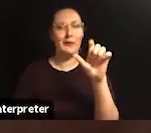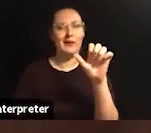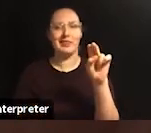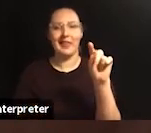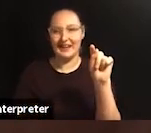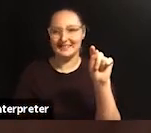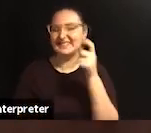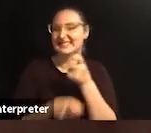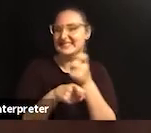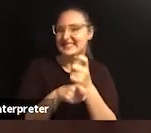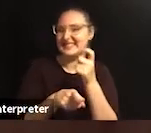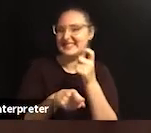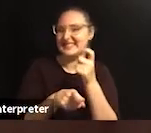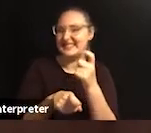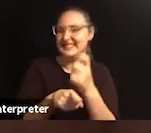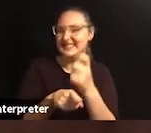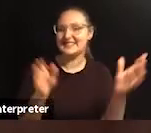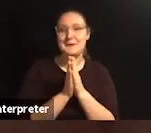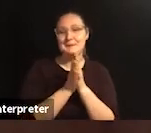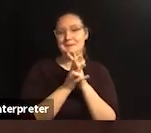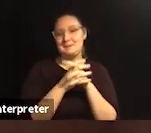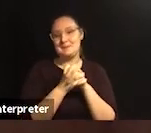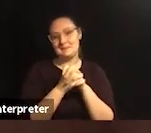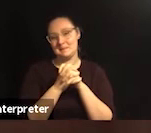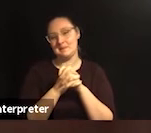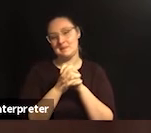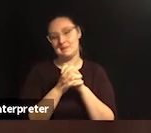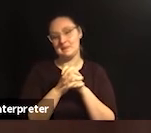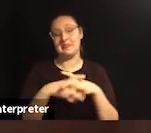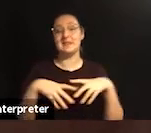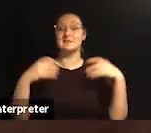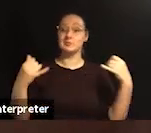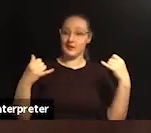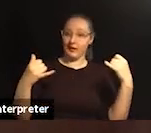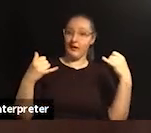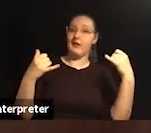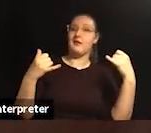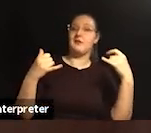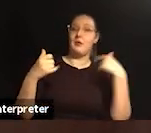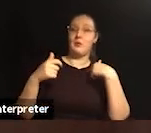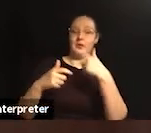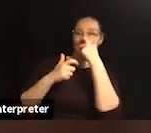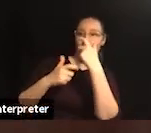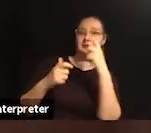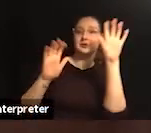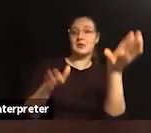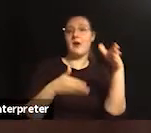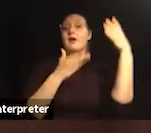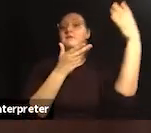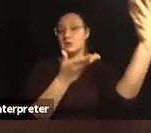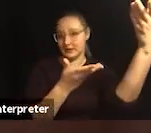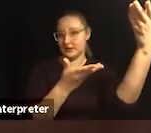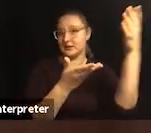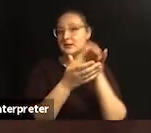track. I want to urge you now as we view this offering and offertory from a past time, for